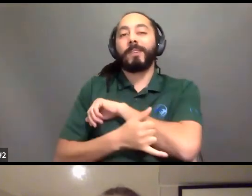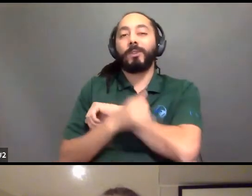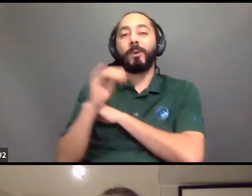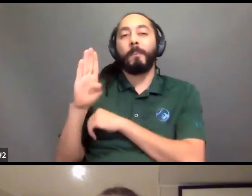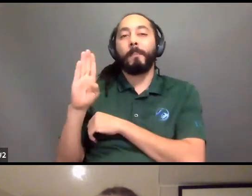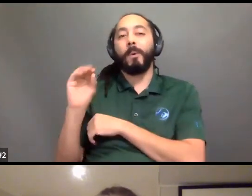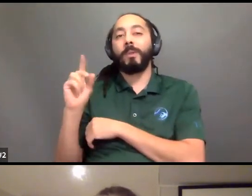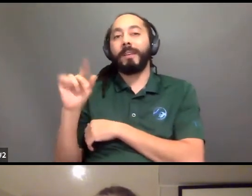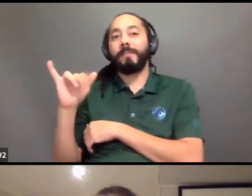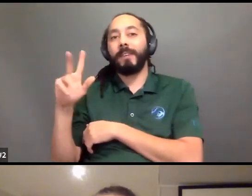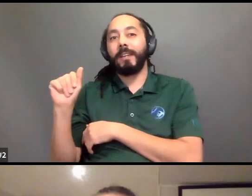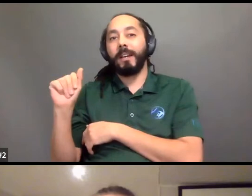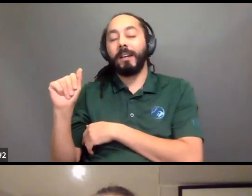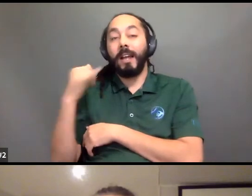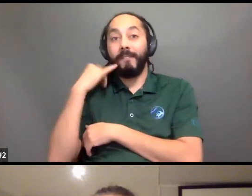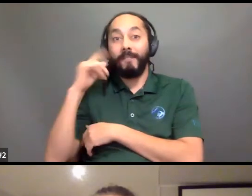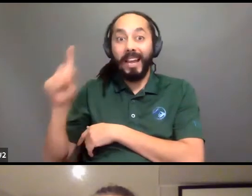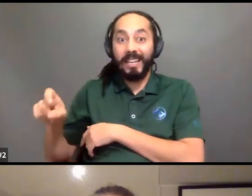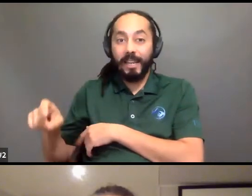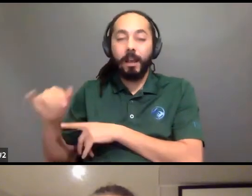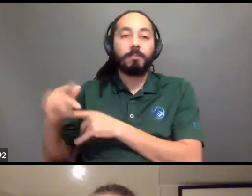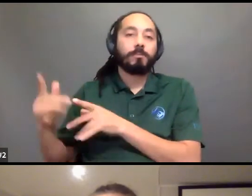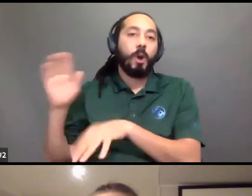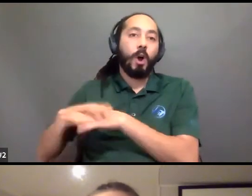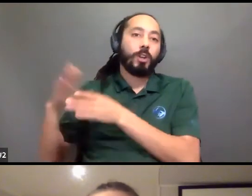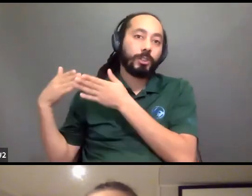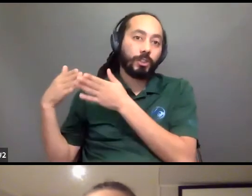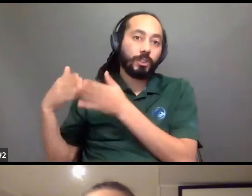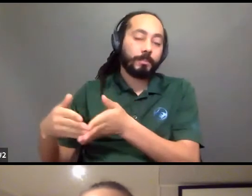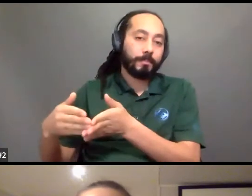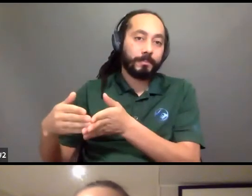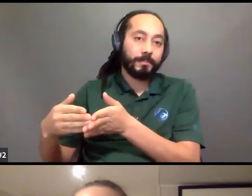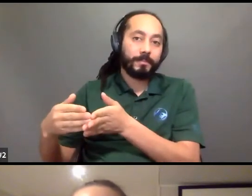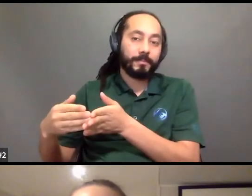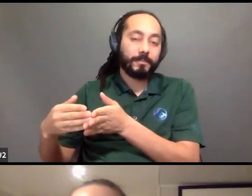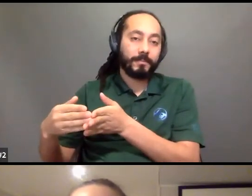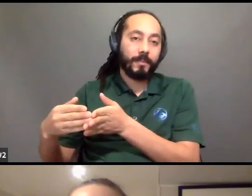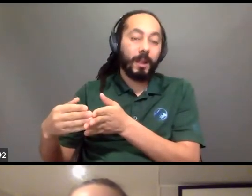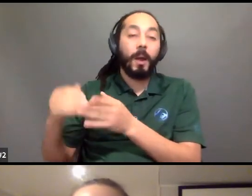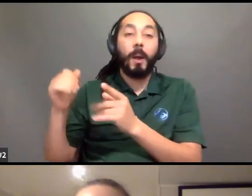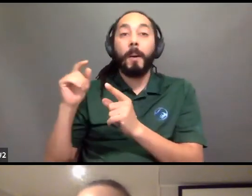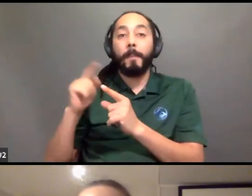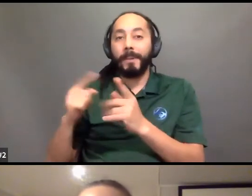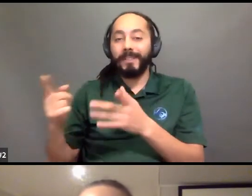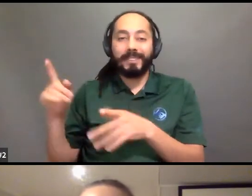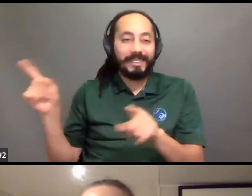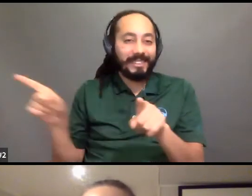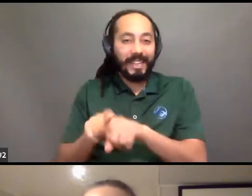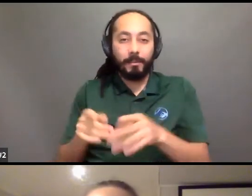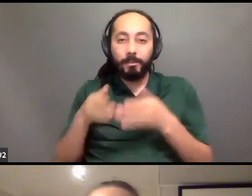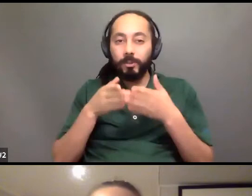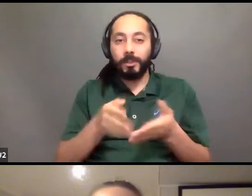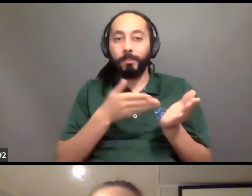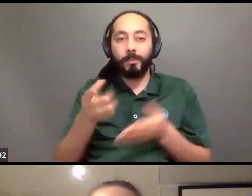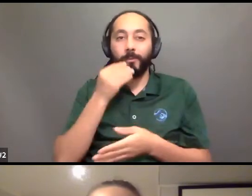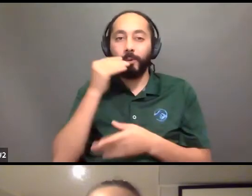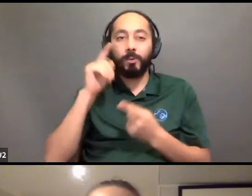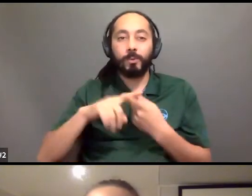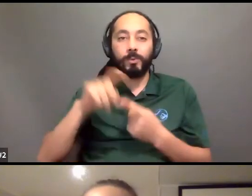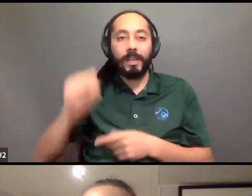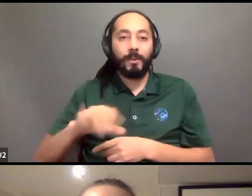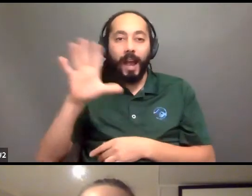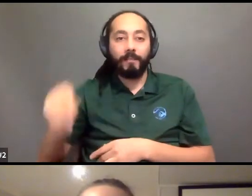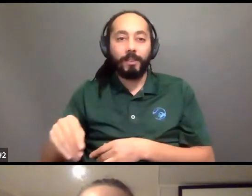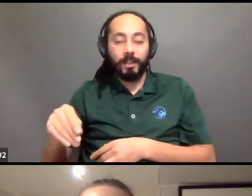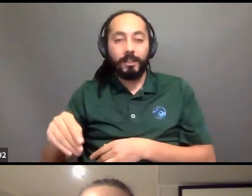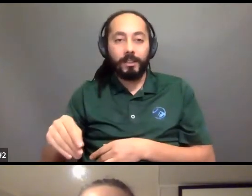ship that carries the food to South Africa, but it will come here to where I am now. So this made me think